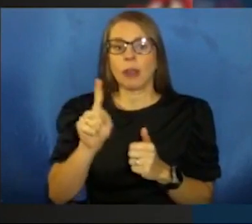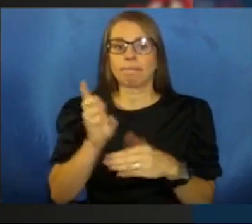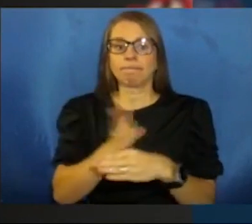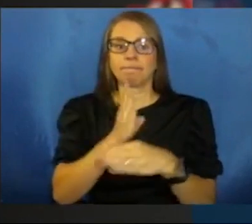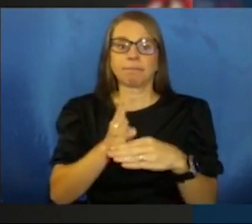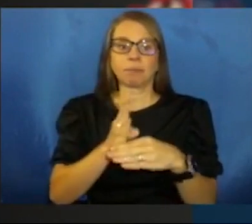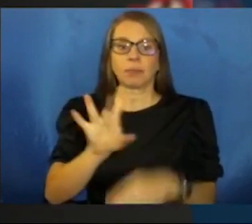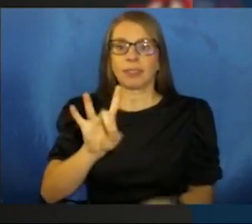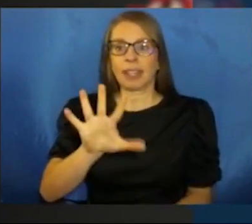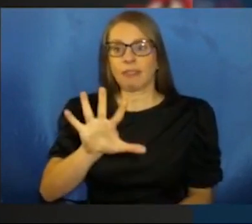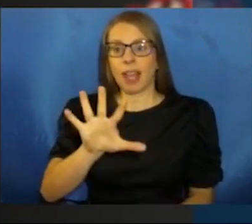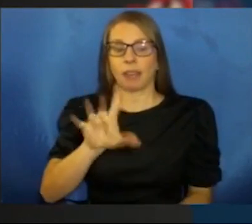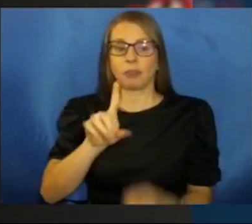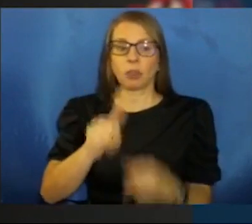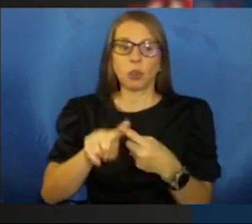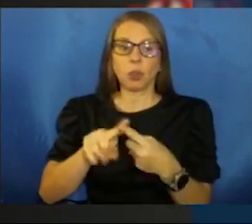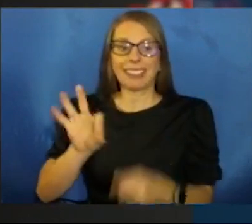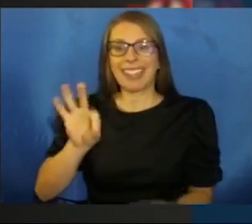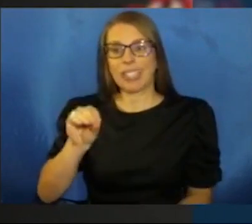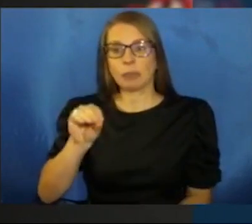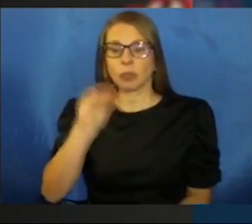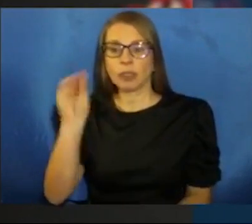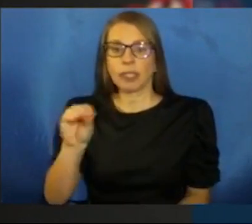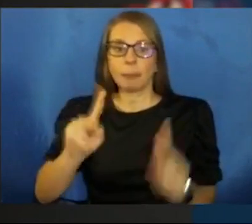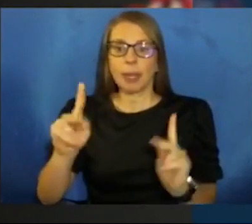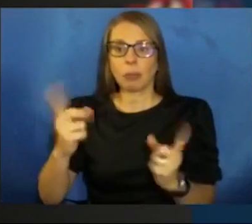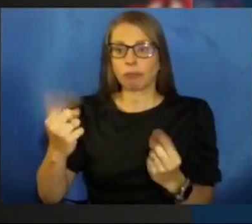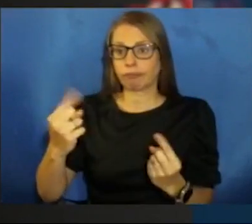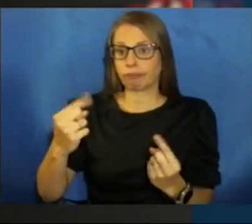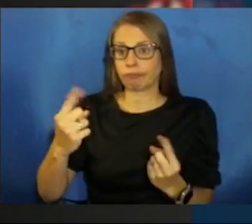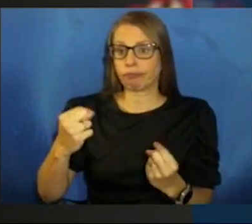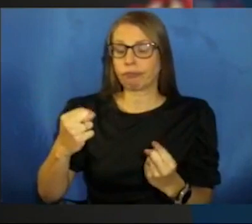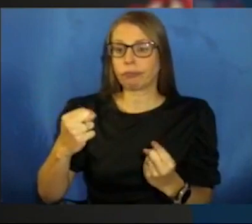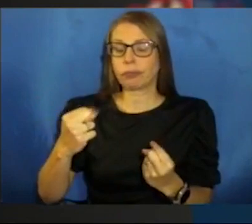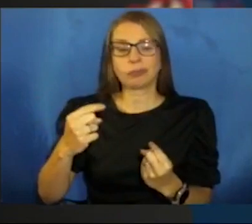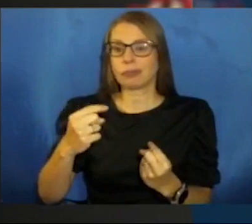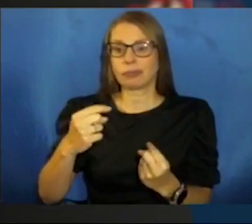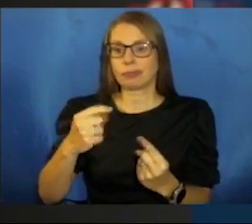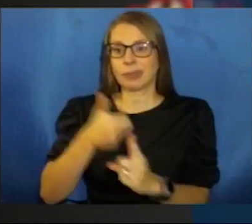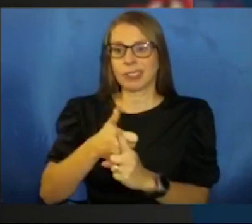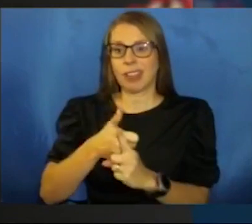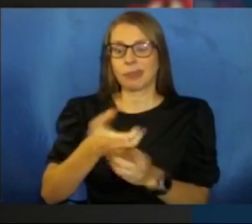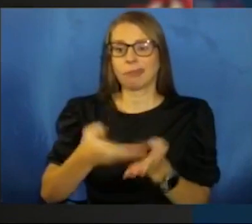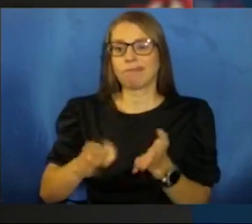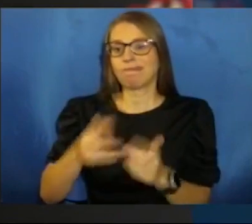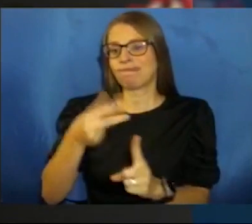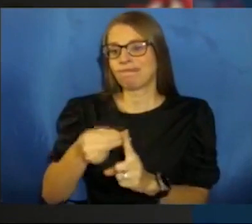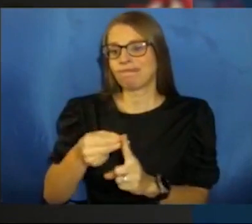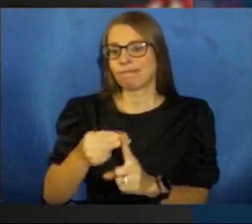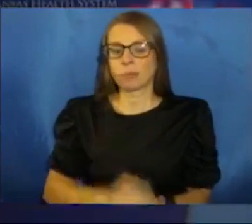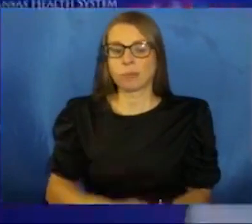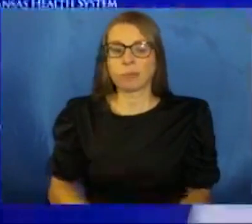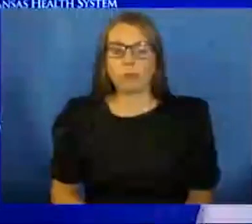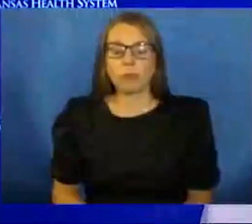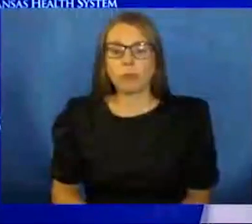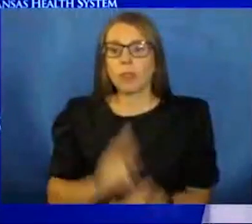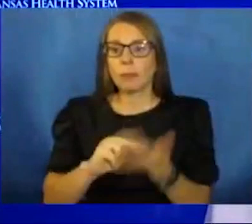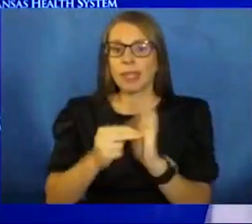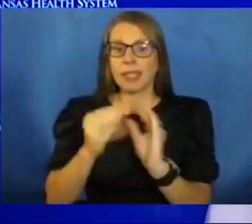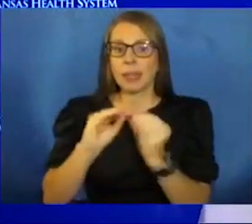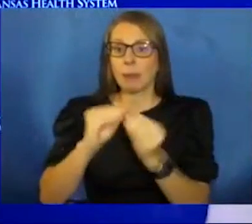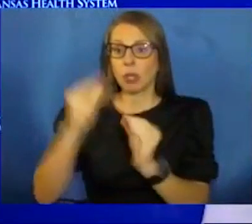85 to 90% of the people that are coming in are unvaccinated. So this is certainly a lower number for our fully vaccinated, but I think